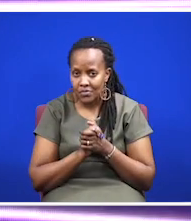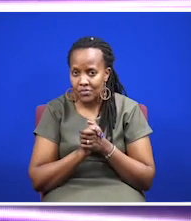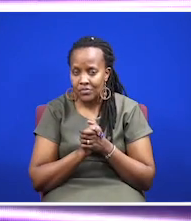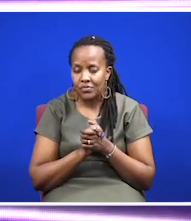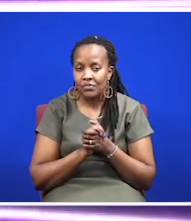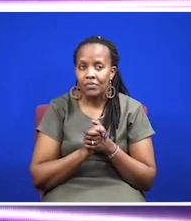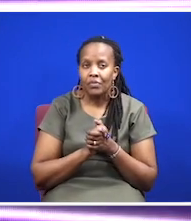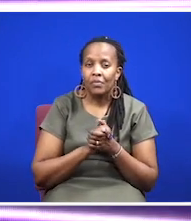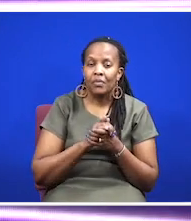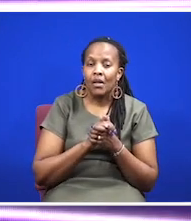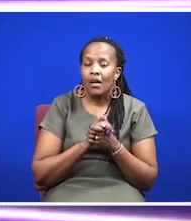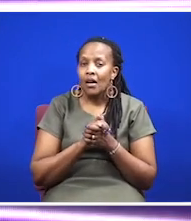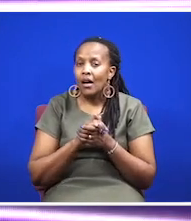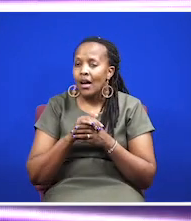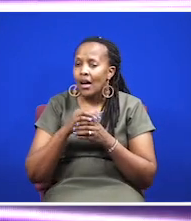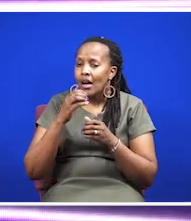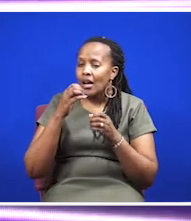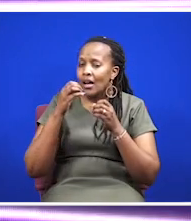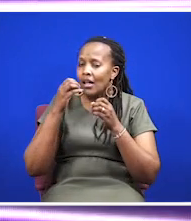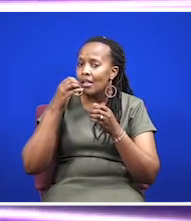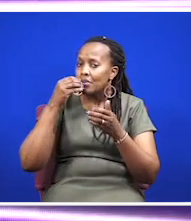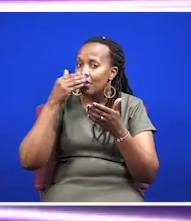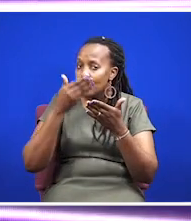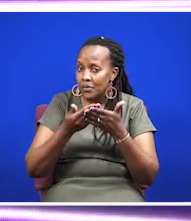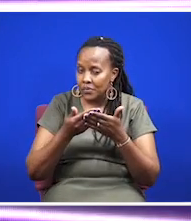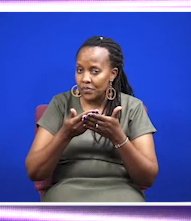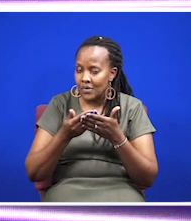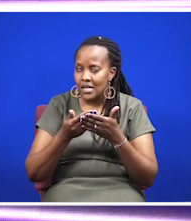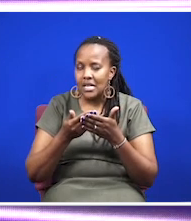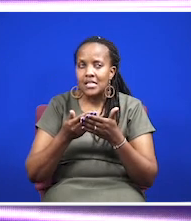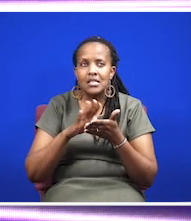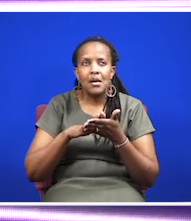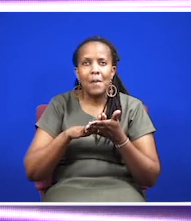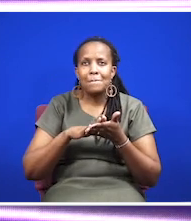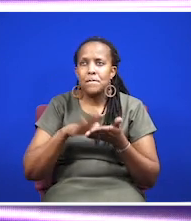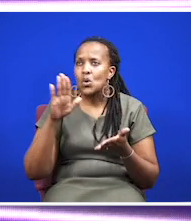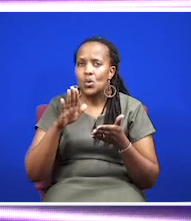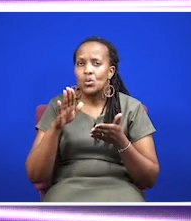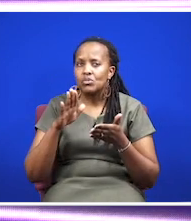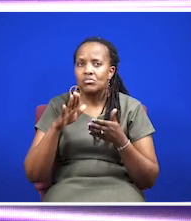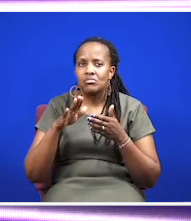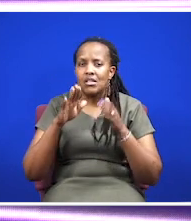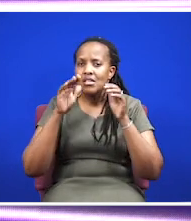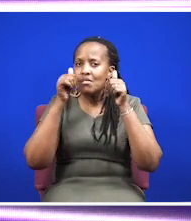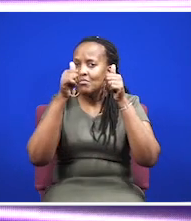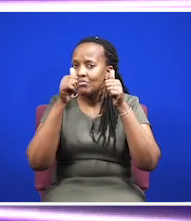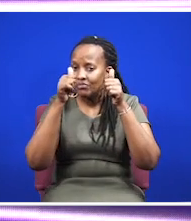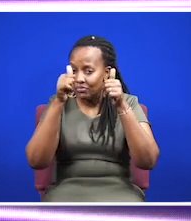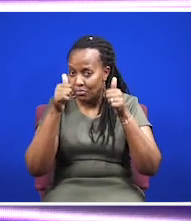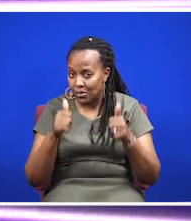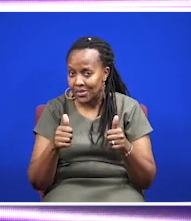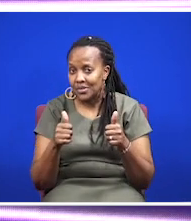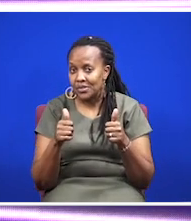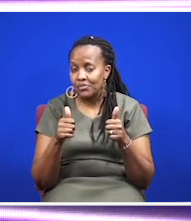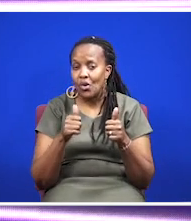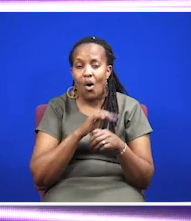Zig Ziglar, gratitude is the healthiest of all human emotions. The more you express gratitude for what you